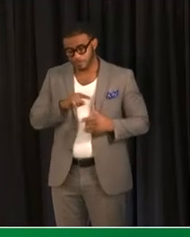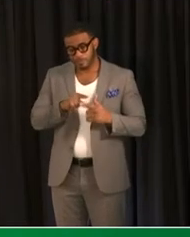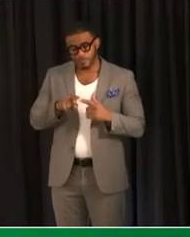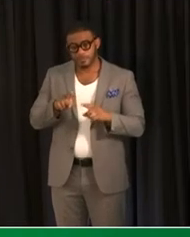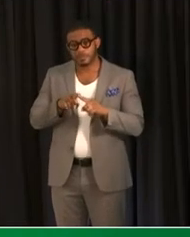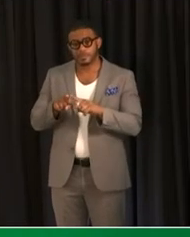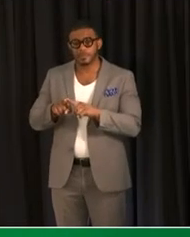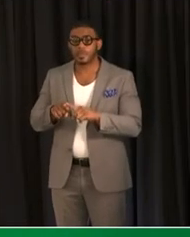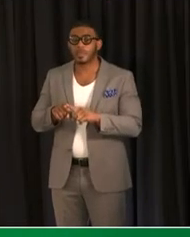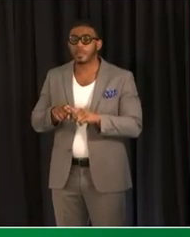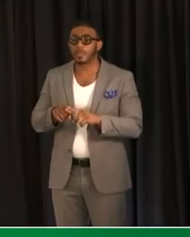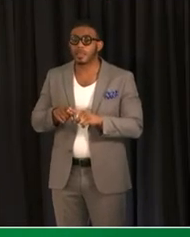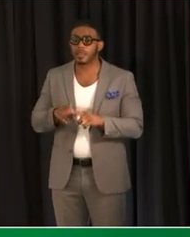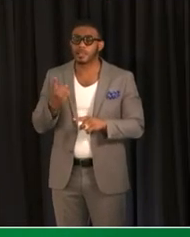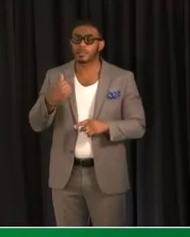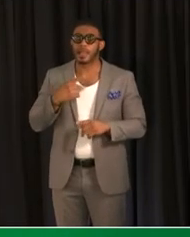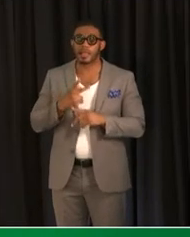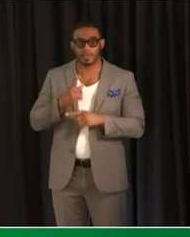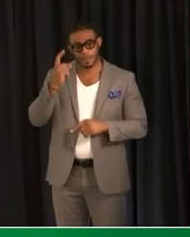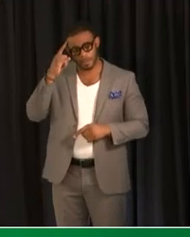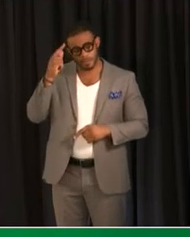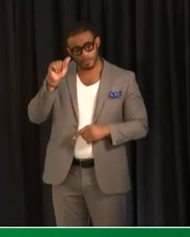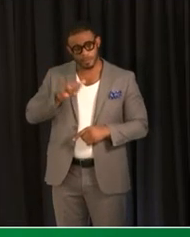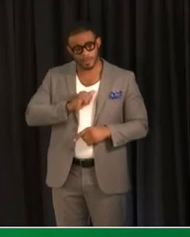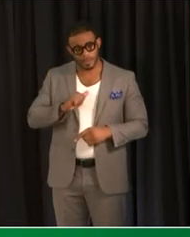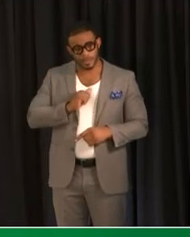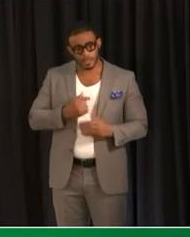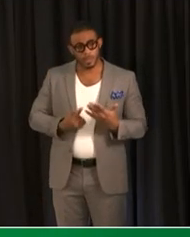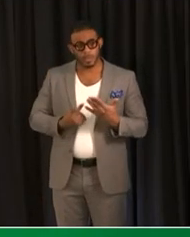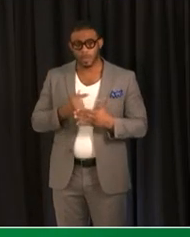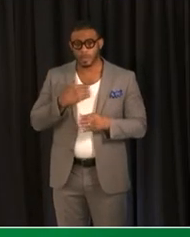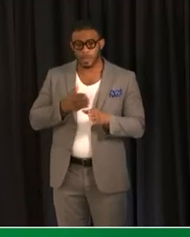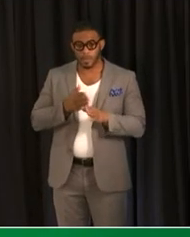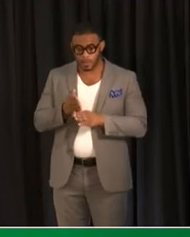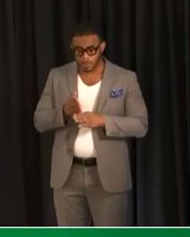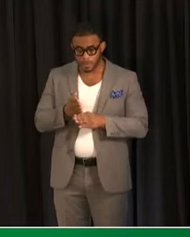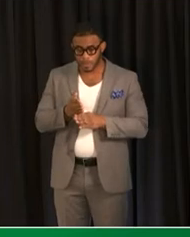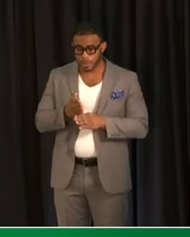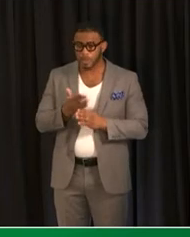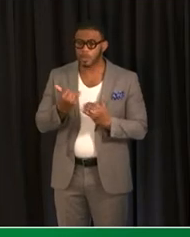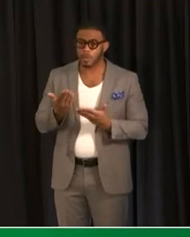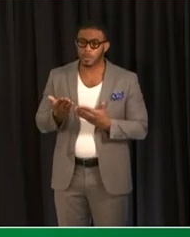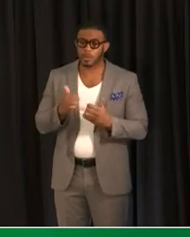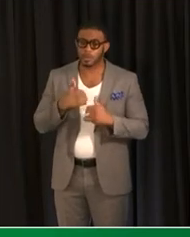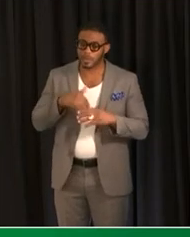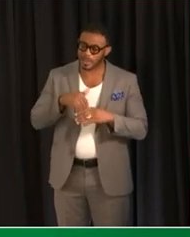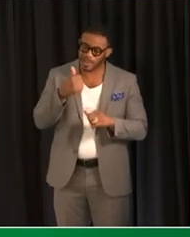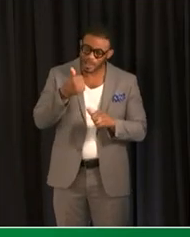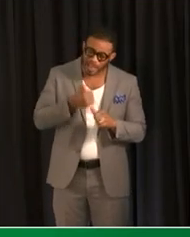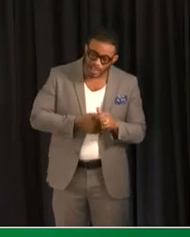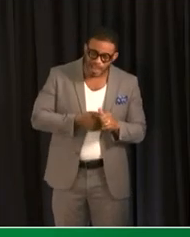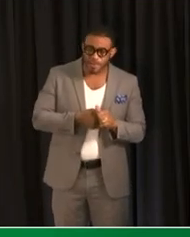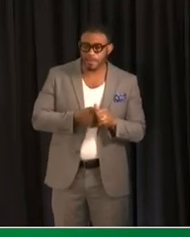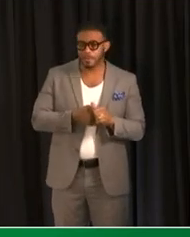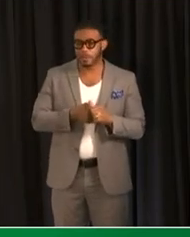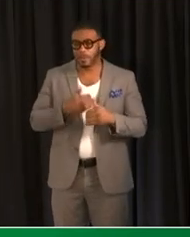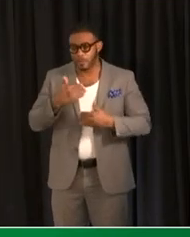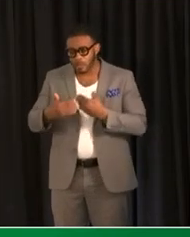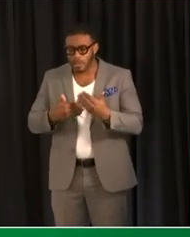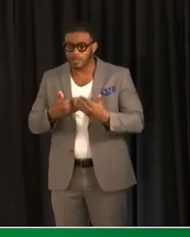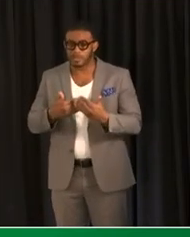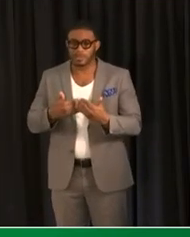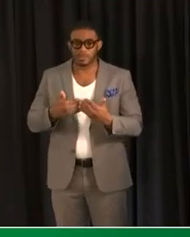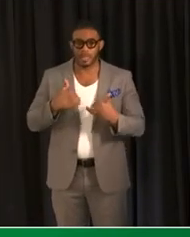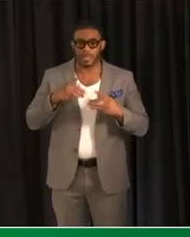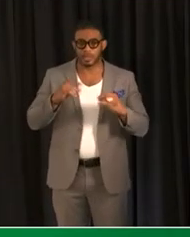by them as well. But something that I keep in mind throughout my career and try to bring with me in every process